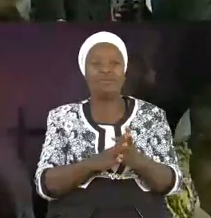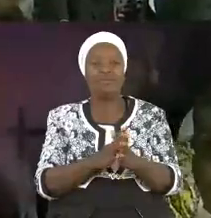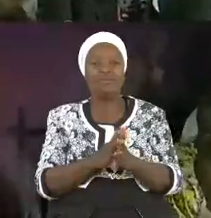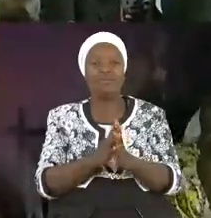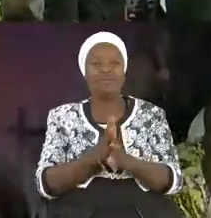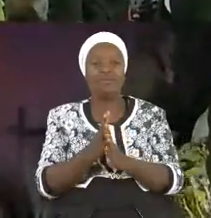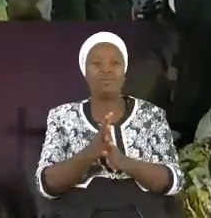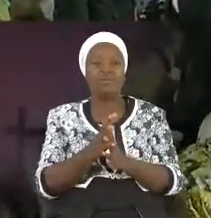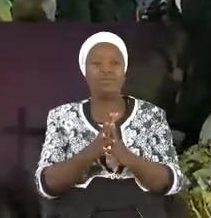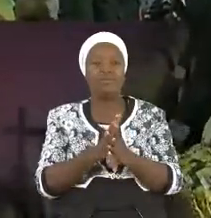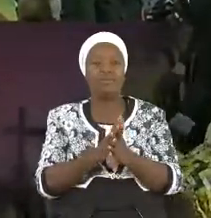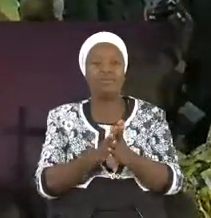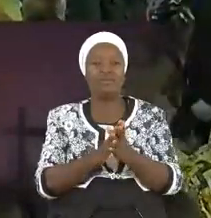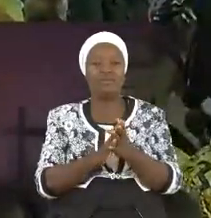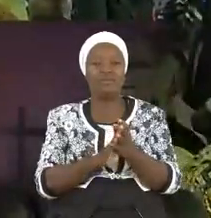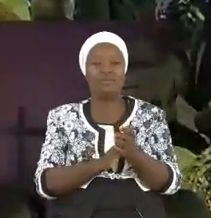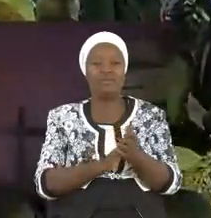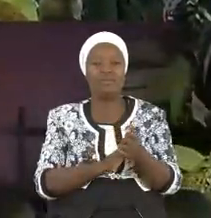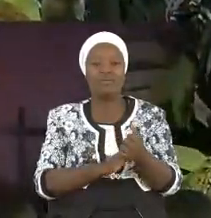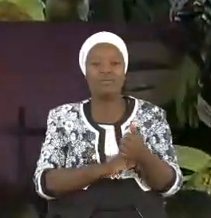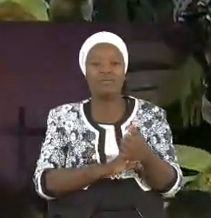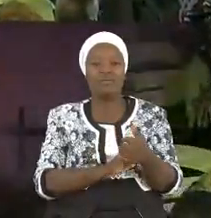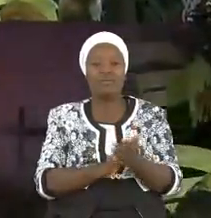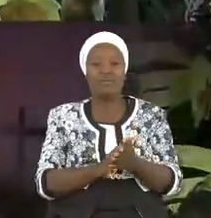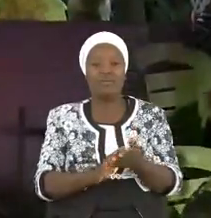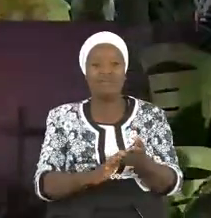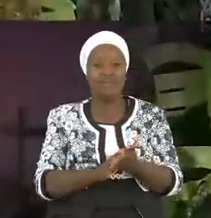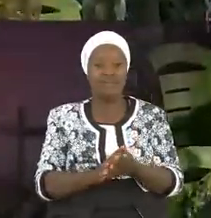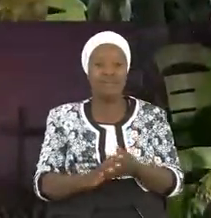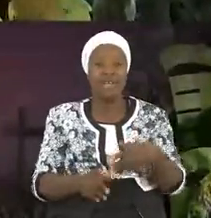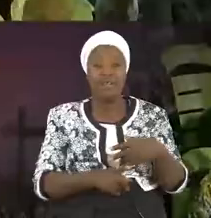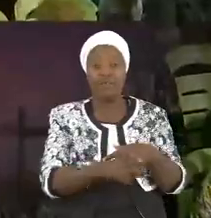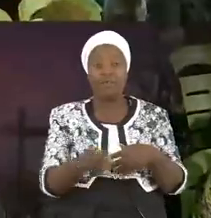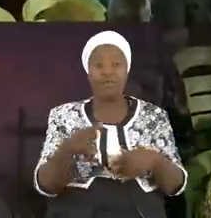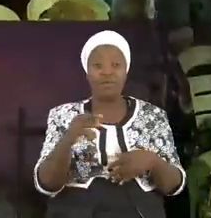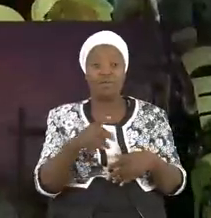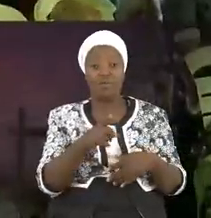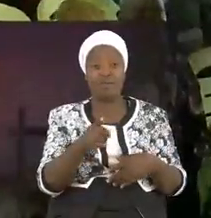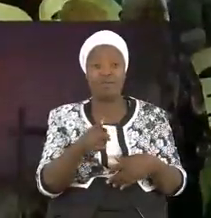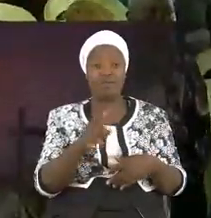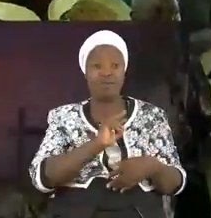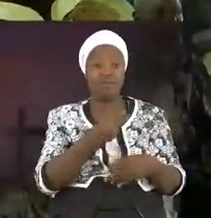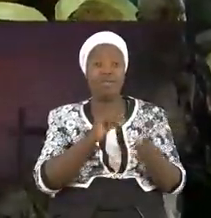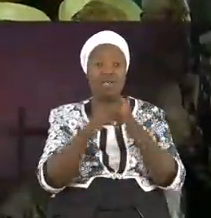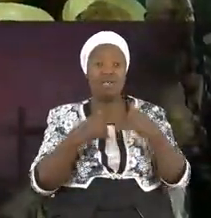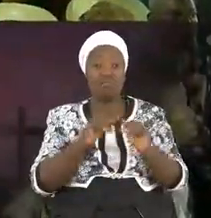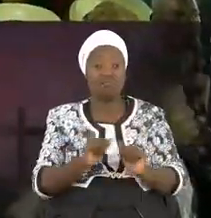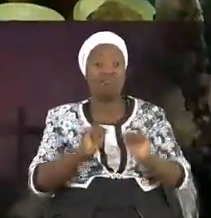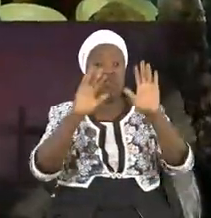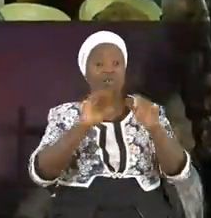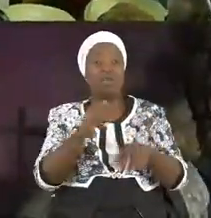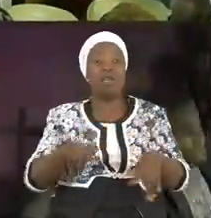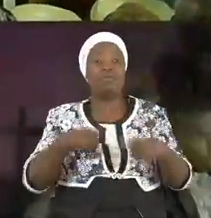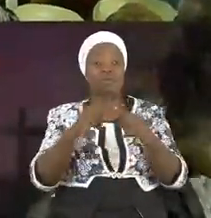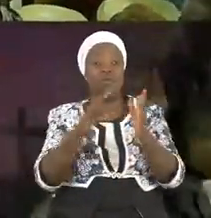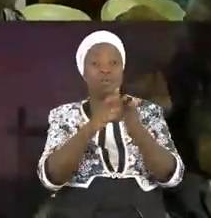Those of us who have given our lives to Christ online, you're watching online and you just gave